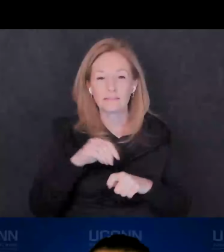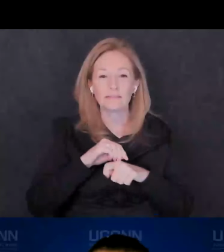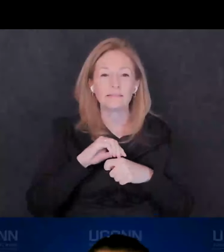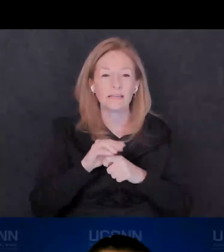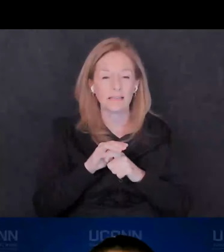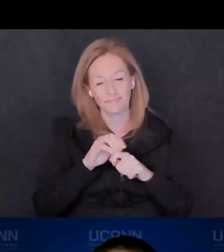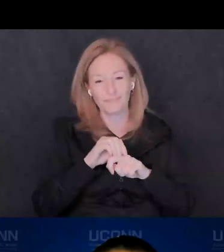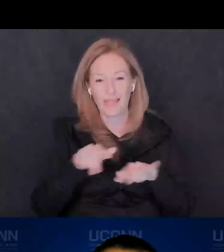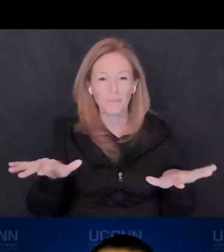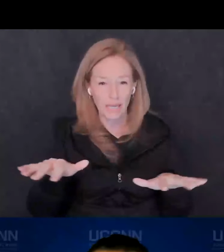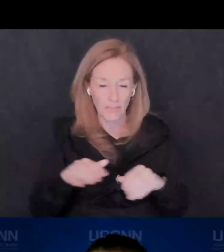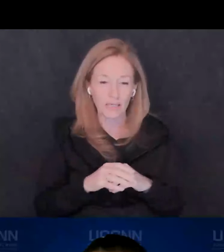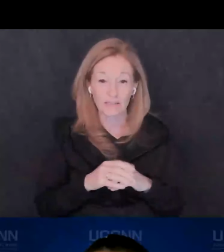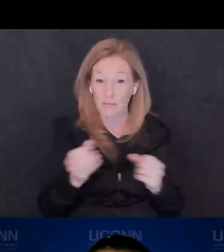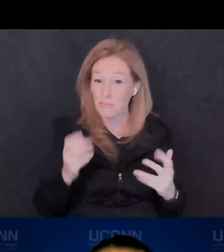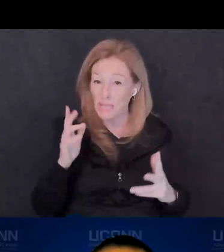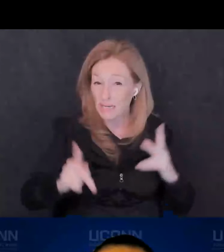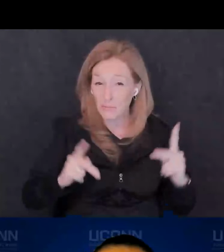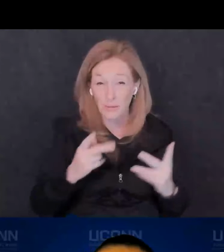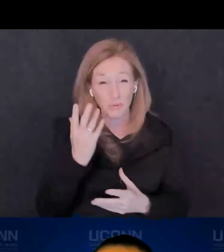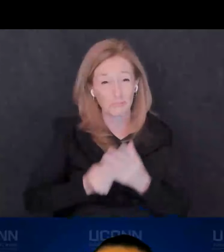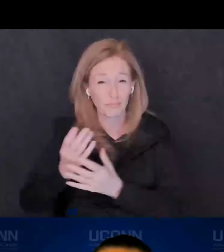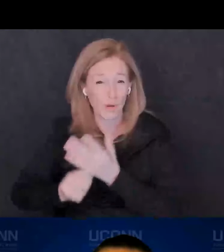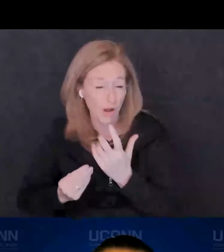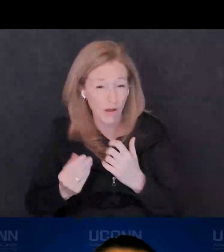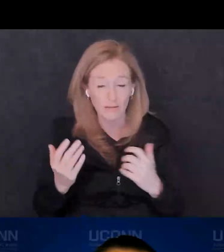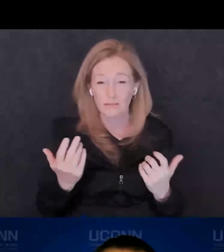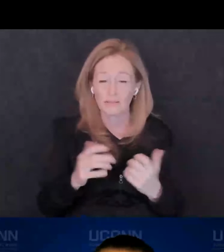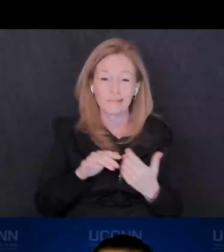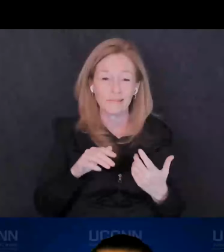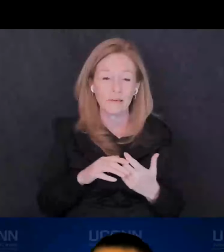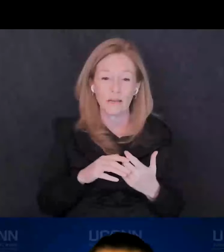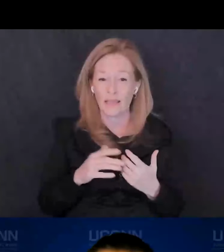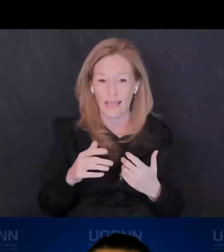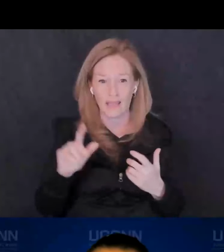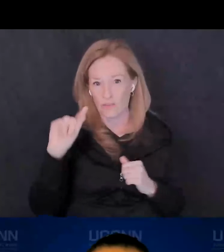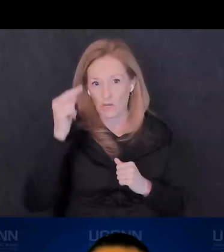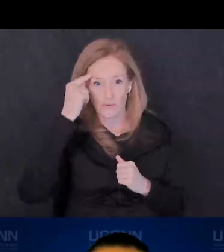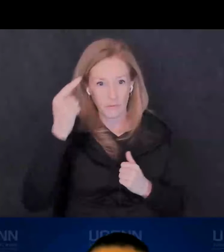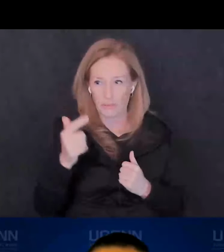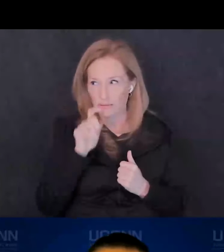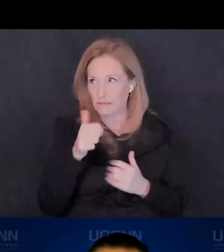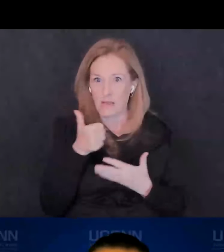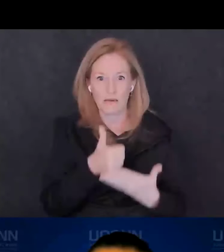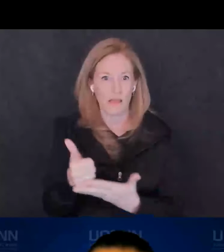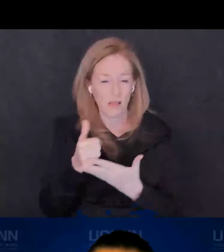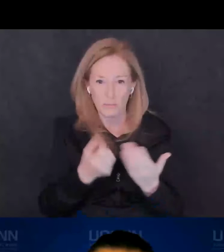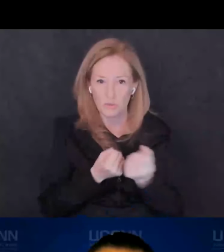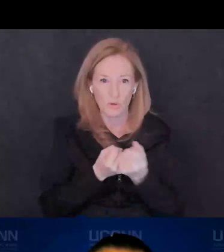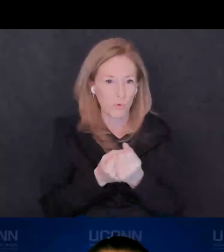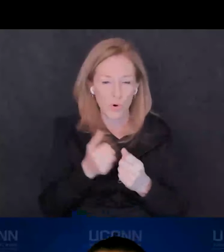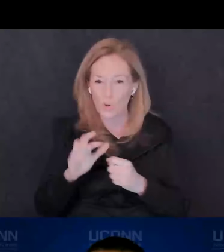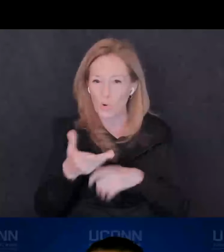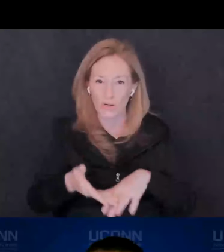many family members, people that they loved, and where the government was taking no action to help support or improve